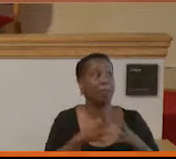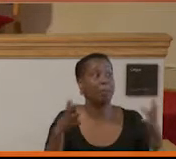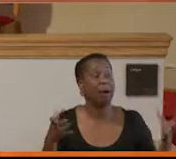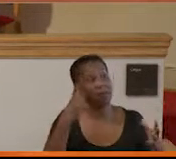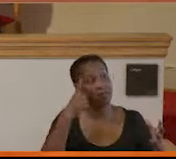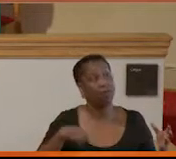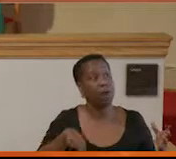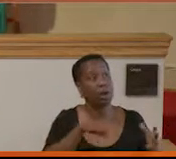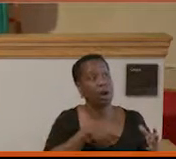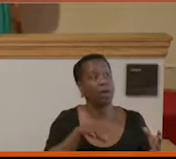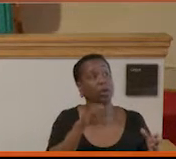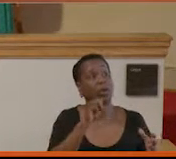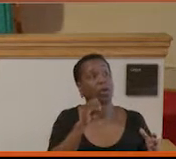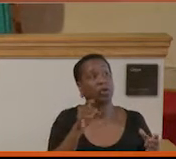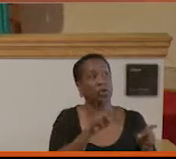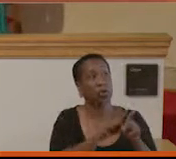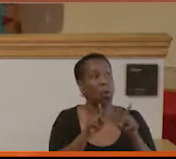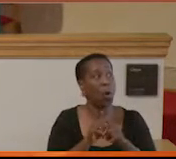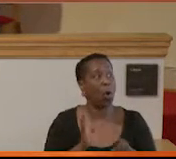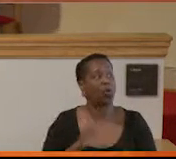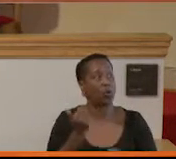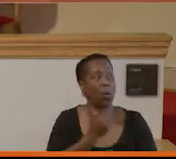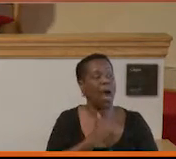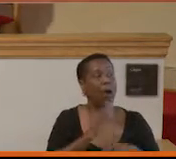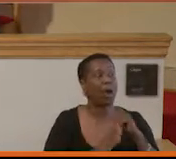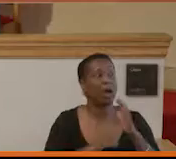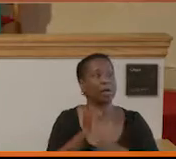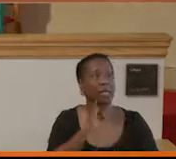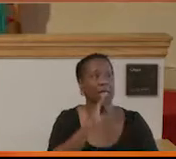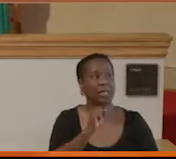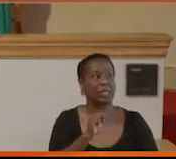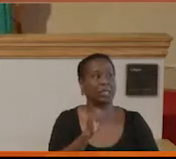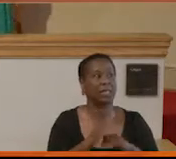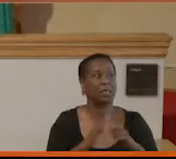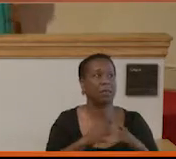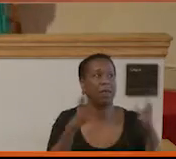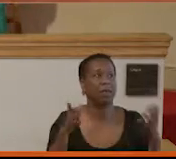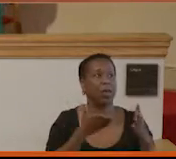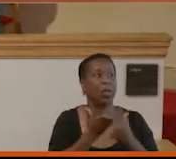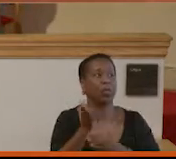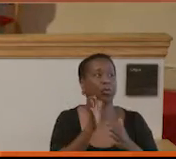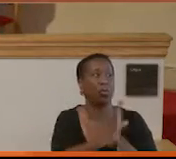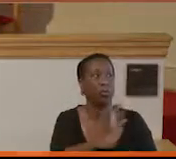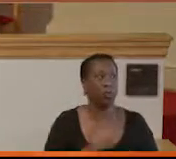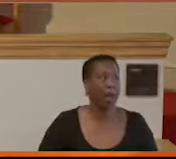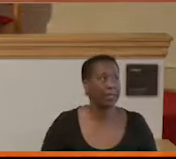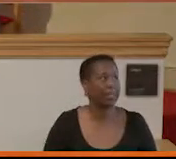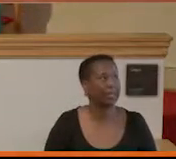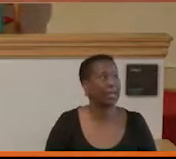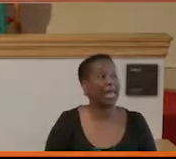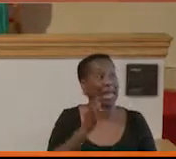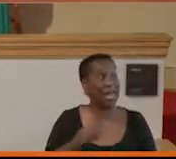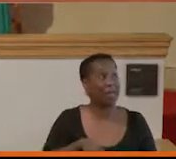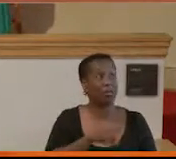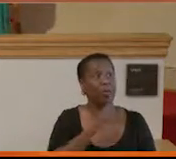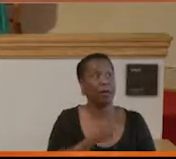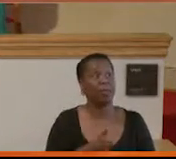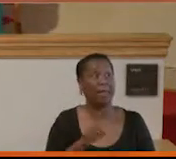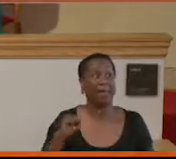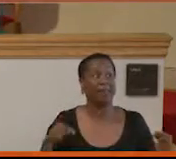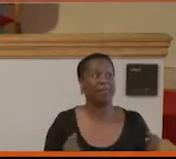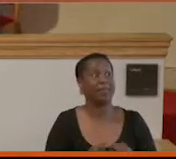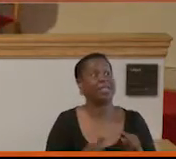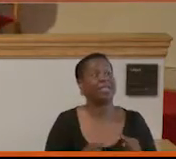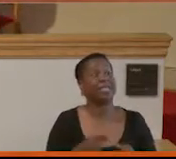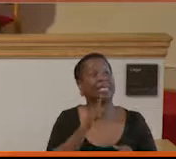are abundant for us, so also our consolation is abundant through Christ. If we are